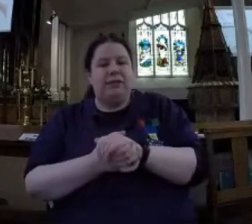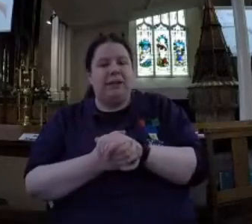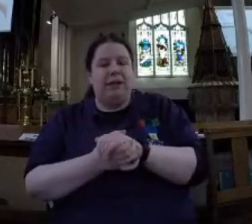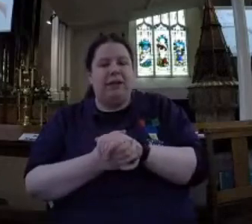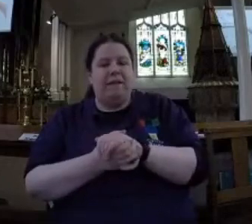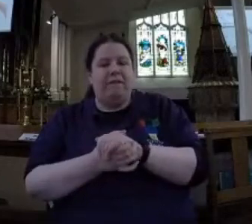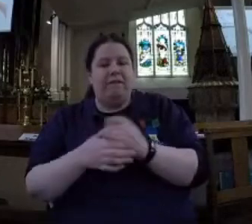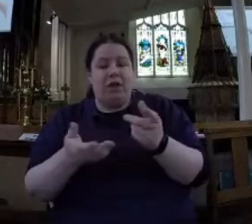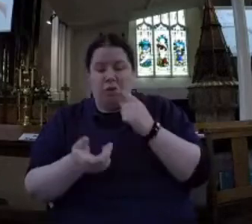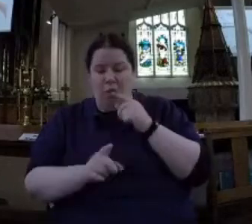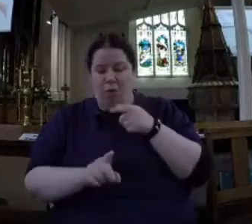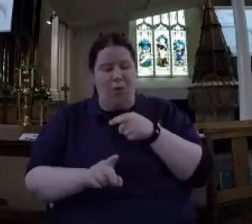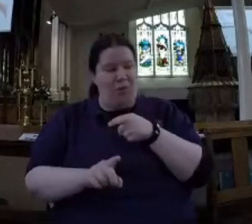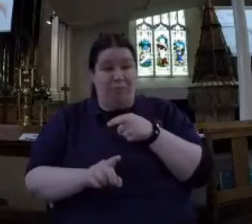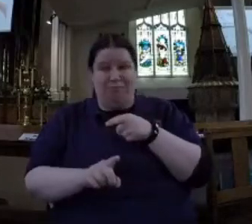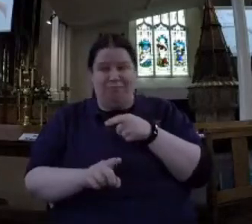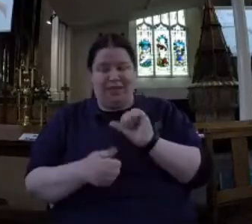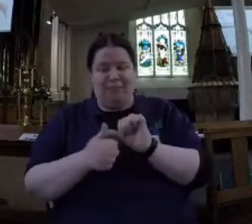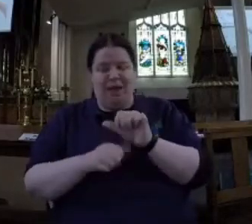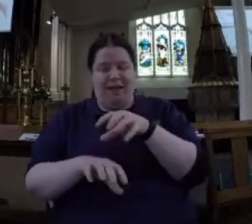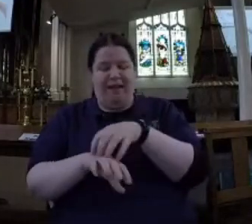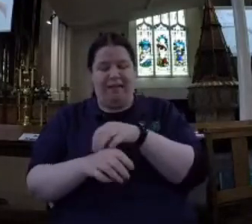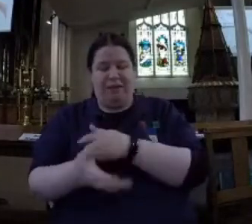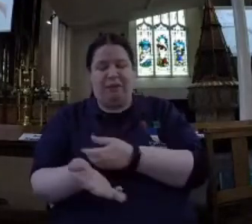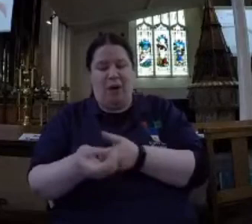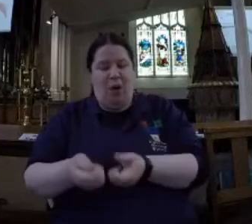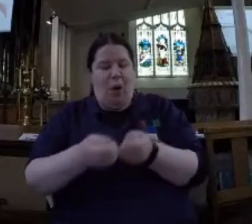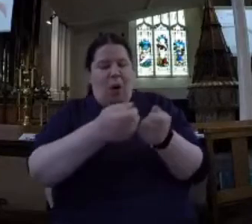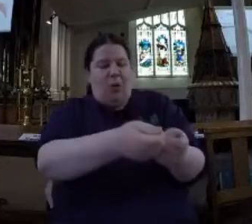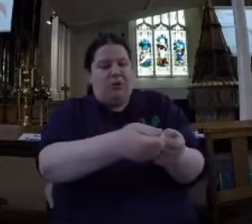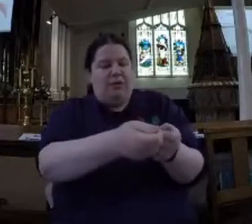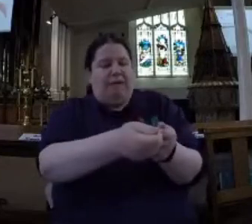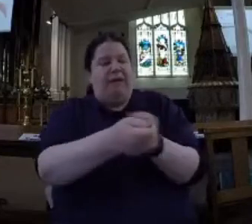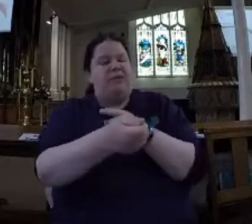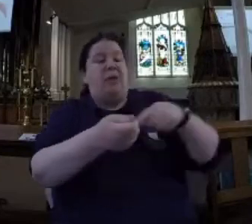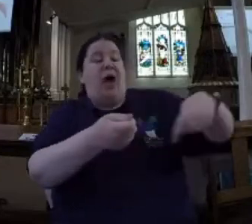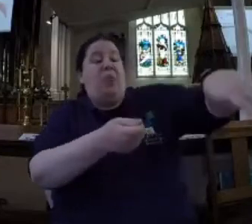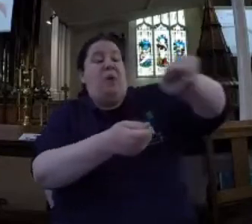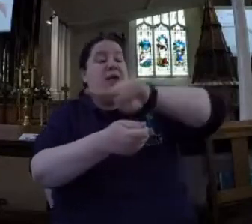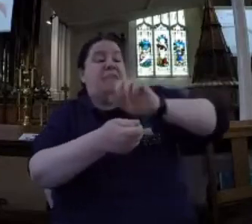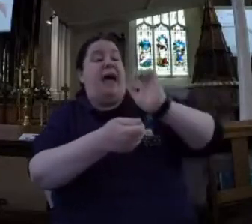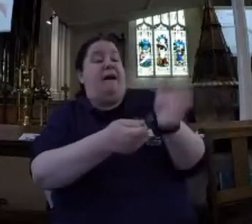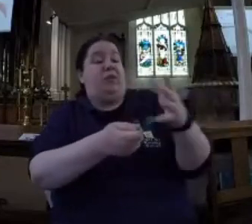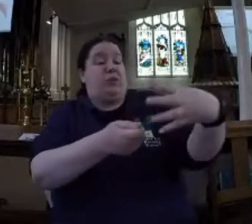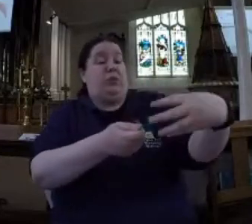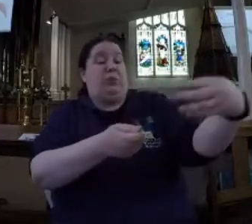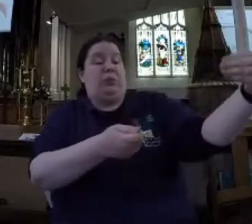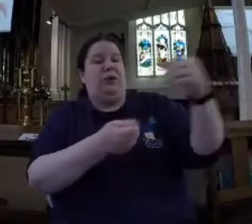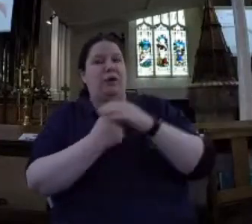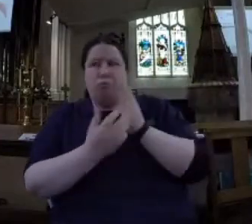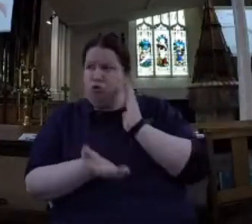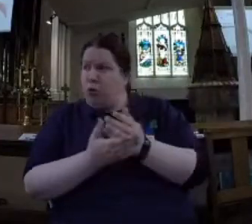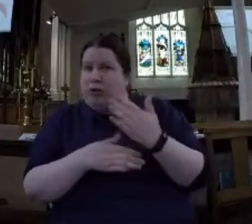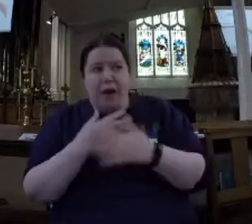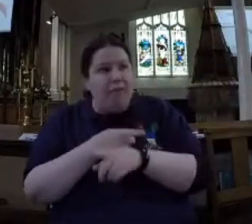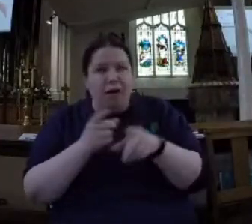cake, so you hold the plate with the nicest cake closest to you, so they have to take one of the not such nice cakes. I'm sure you never do